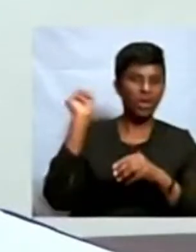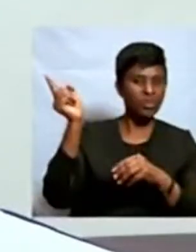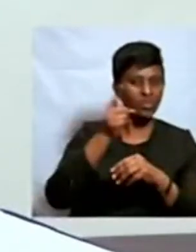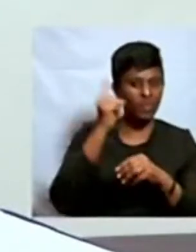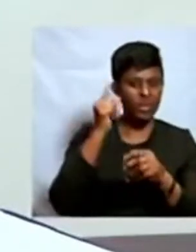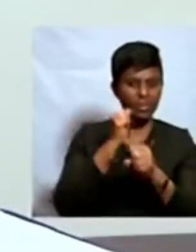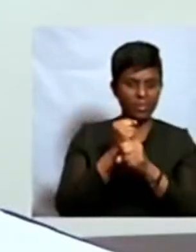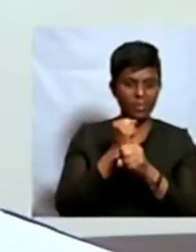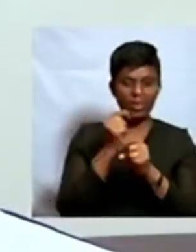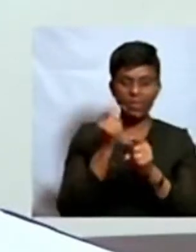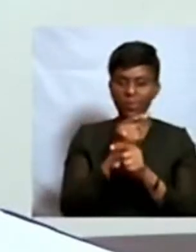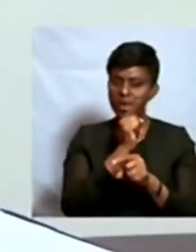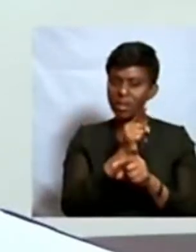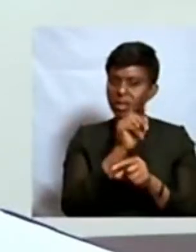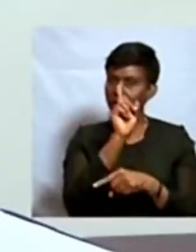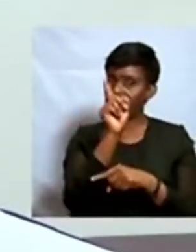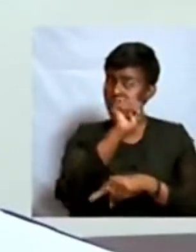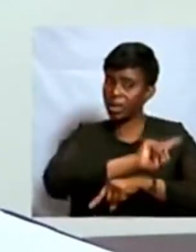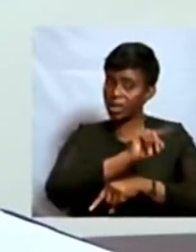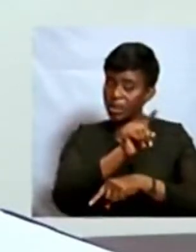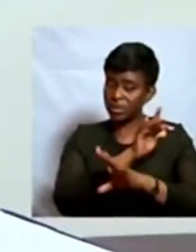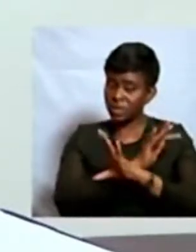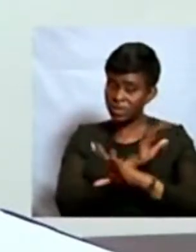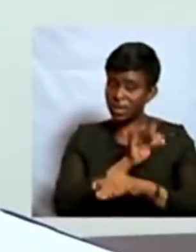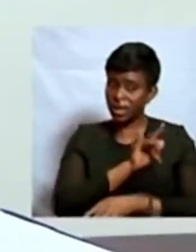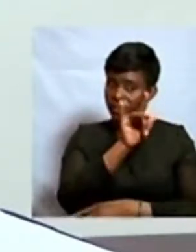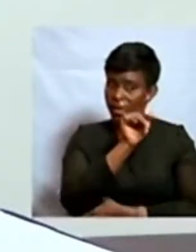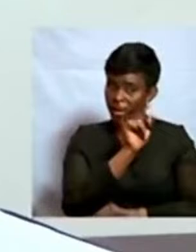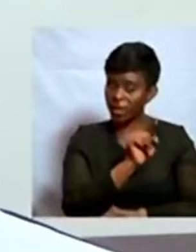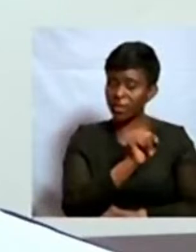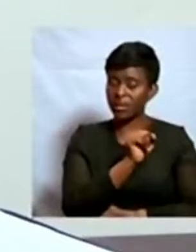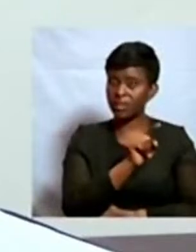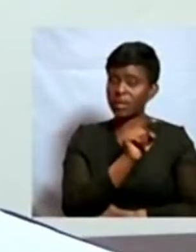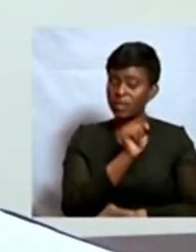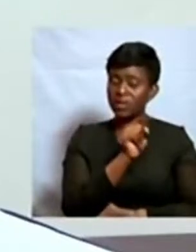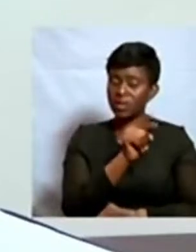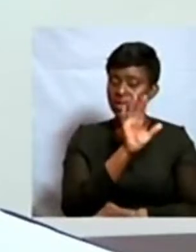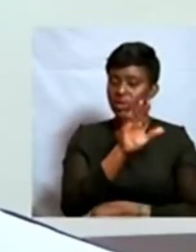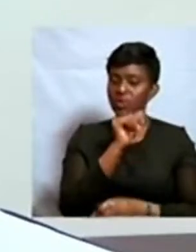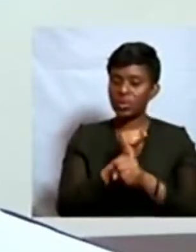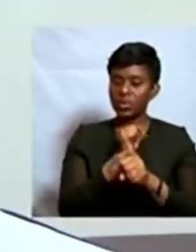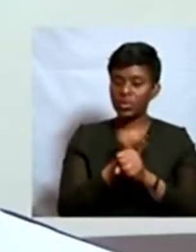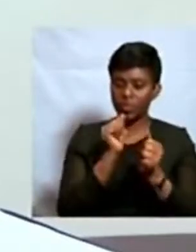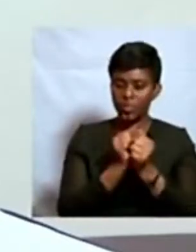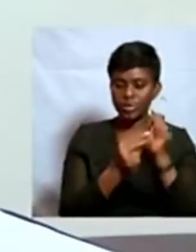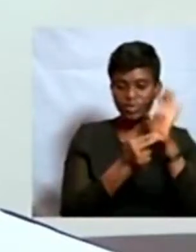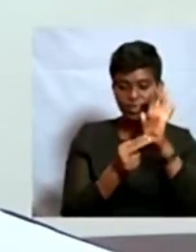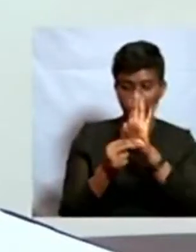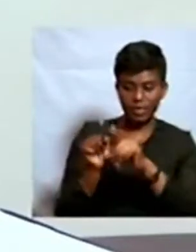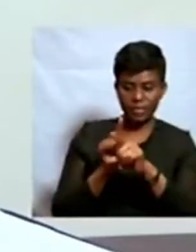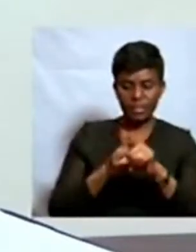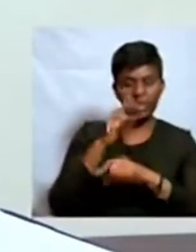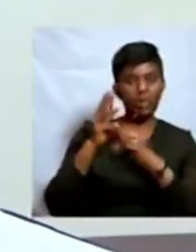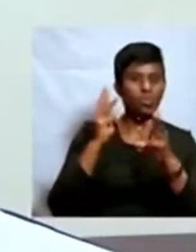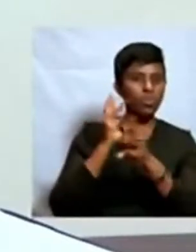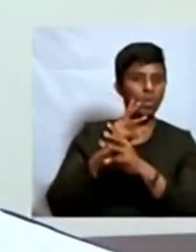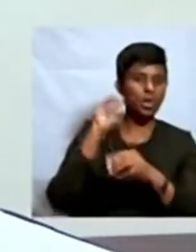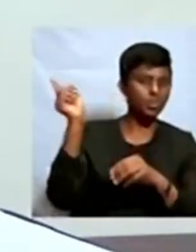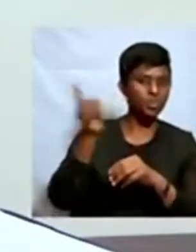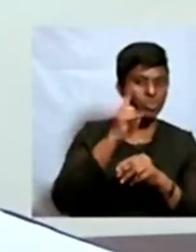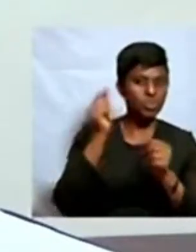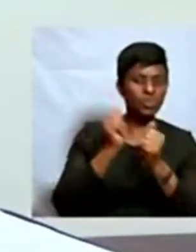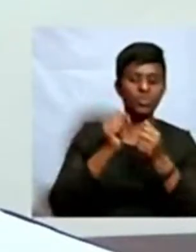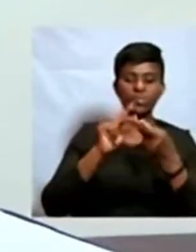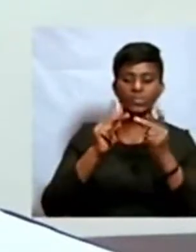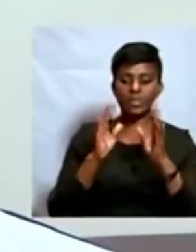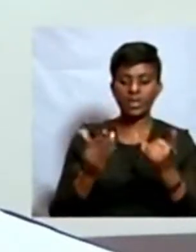it means that from day one, Zambia Airways, its network and visibility goes worldwide with our partners.